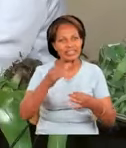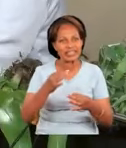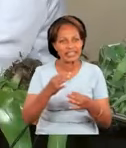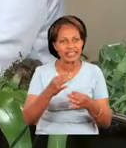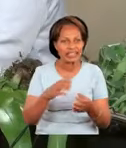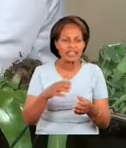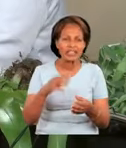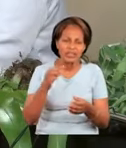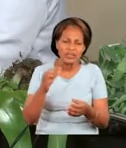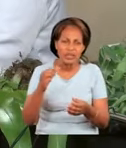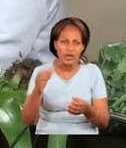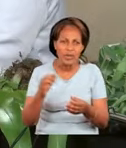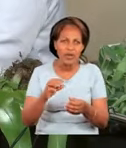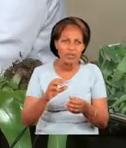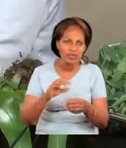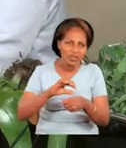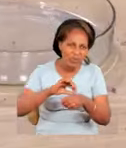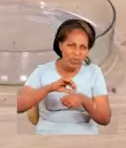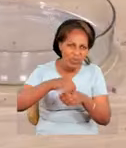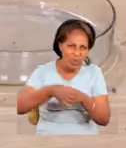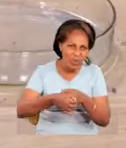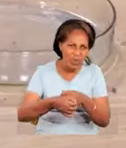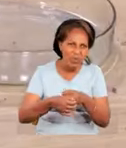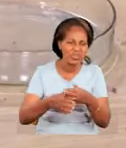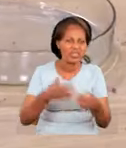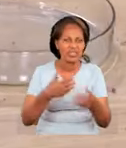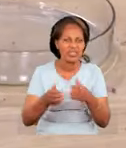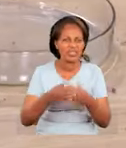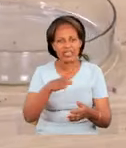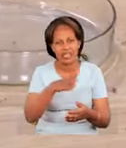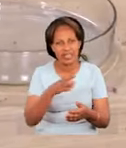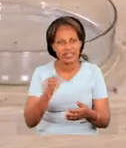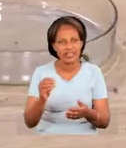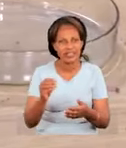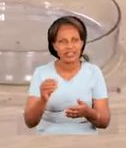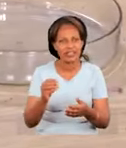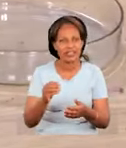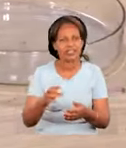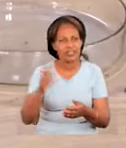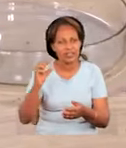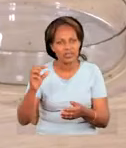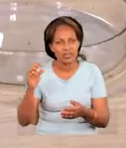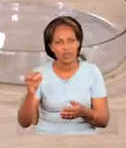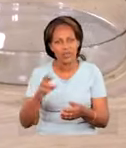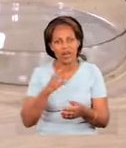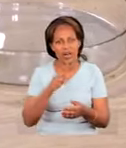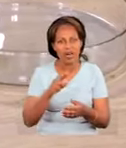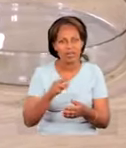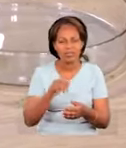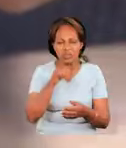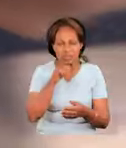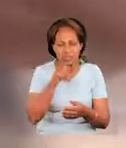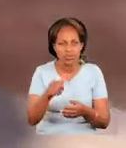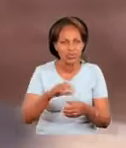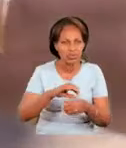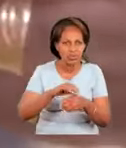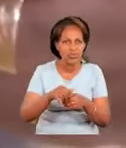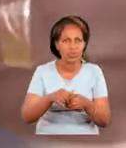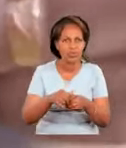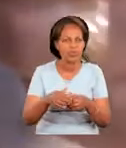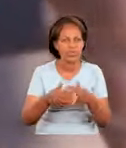Some seeds remove easily, and some seeds did not remove easily.